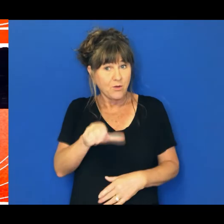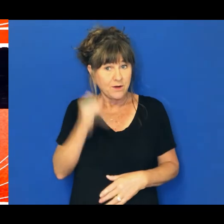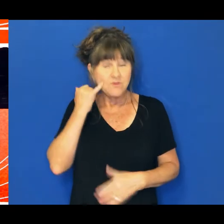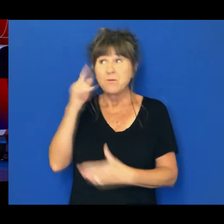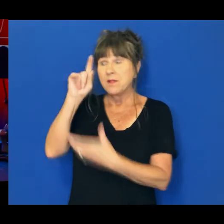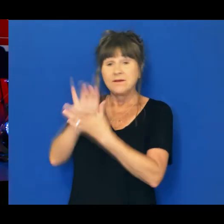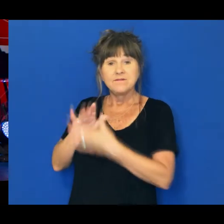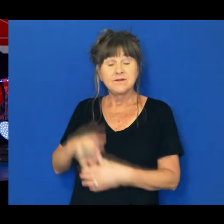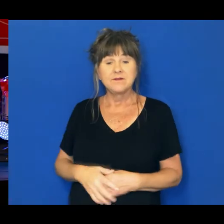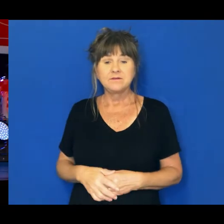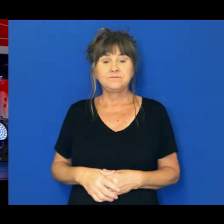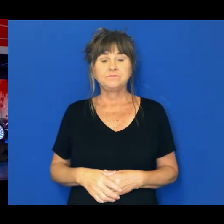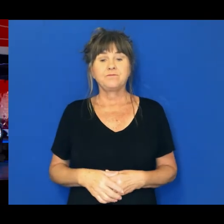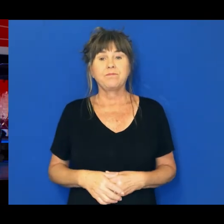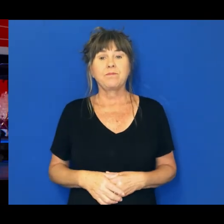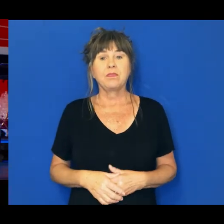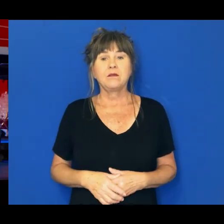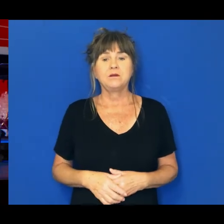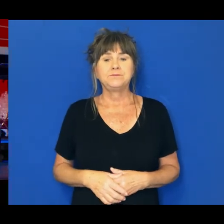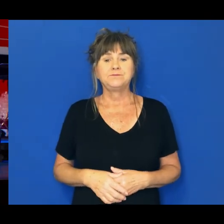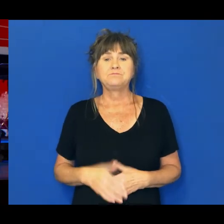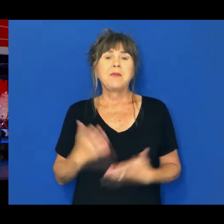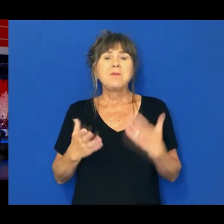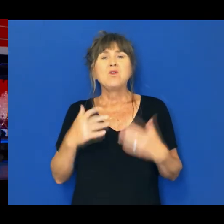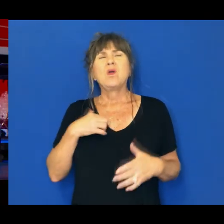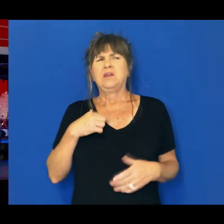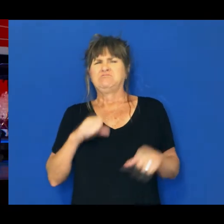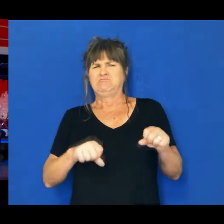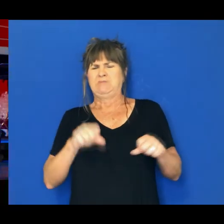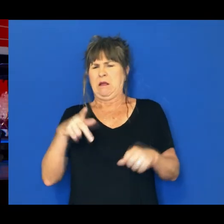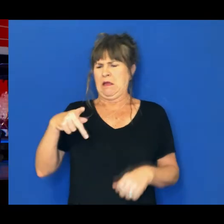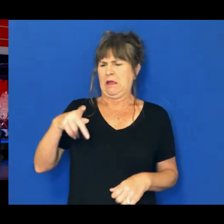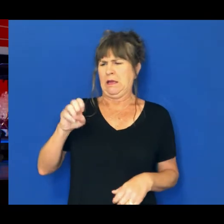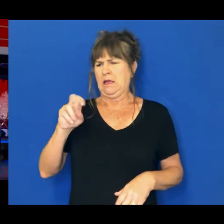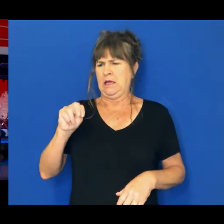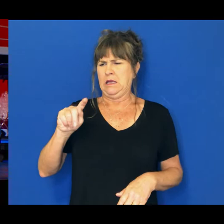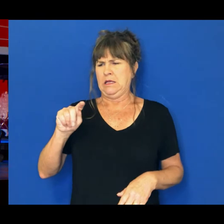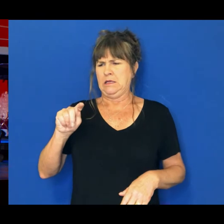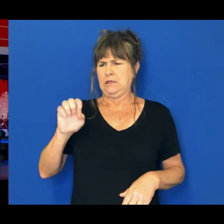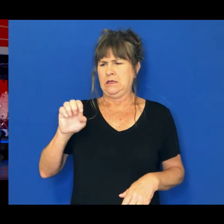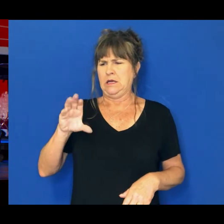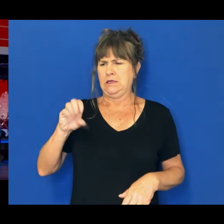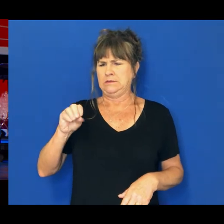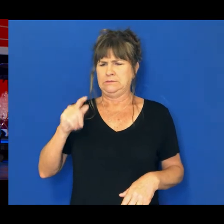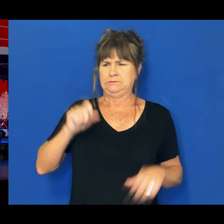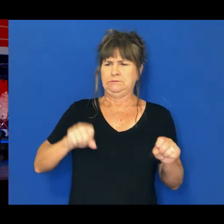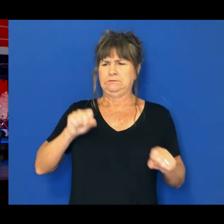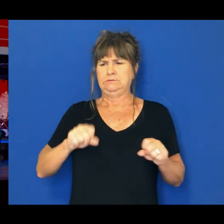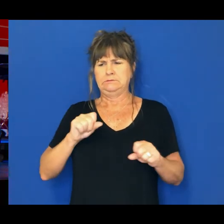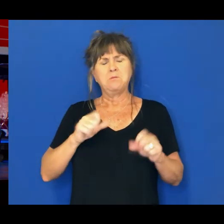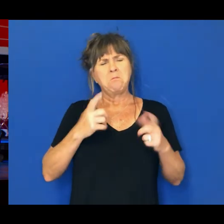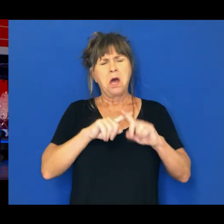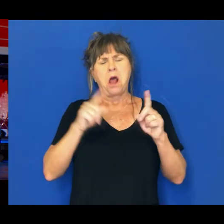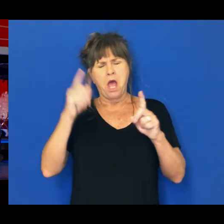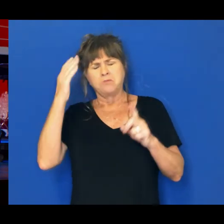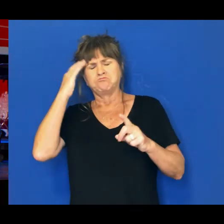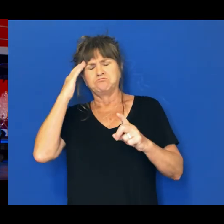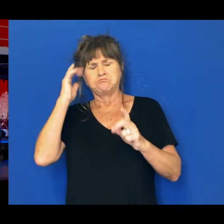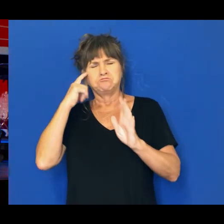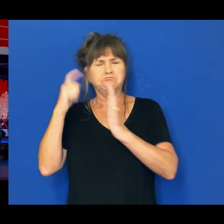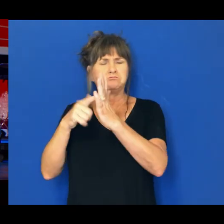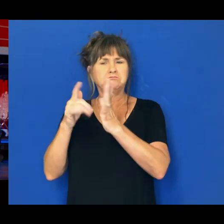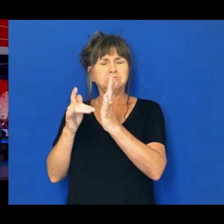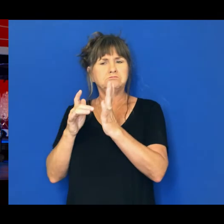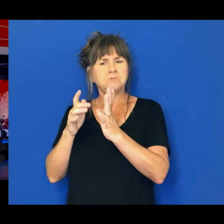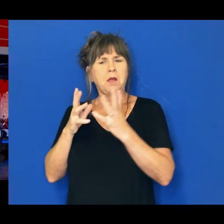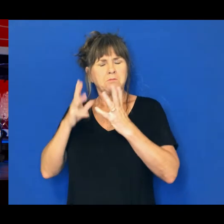today, you're just leaning in and going, this whole Pentecost, I don't know about all this, but I'm in with Jesus. You got me there. But the end of our time